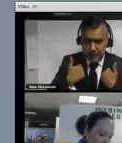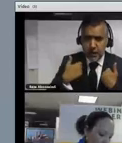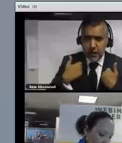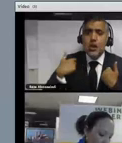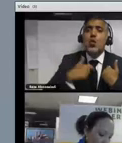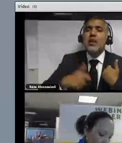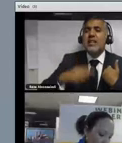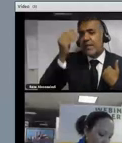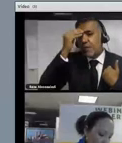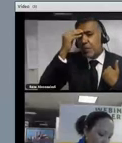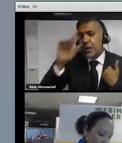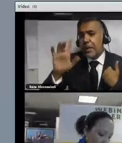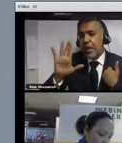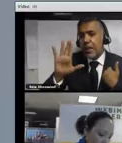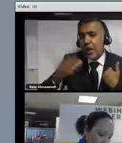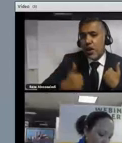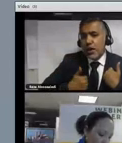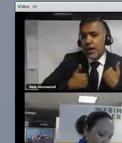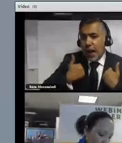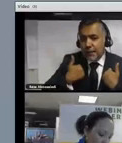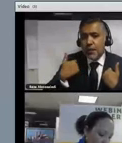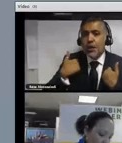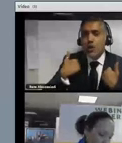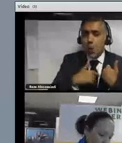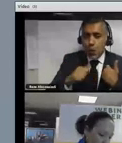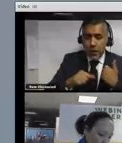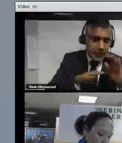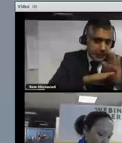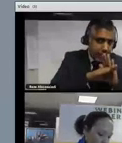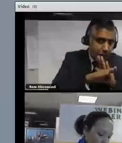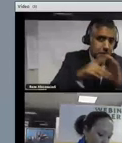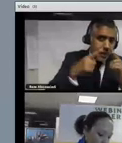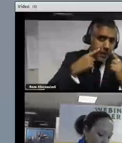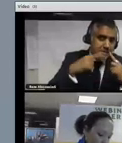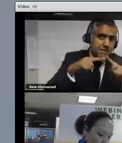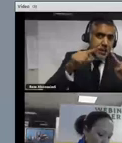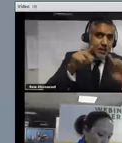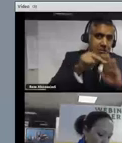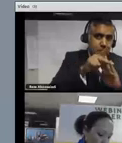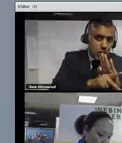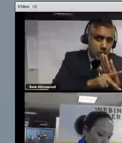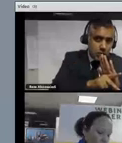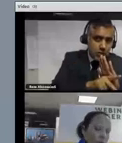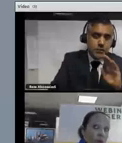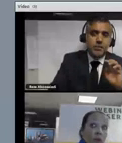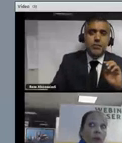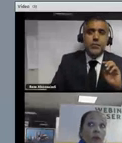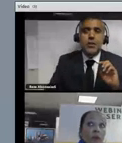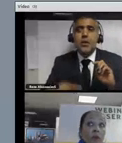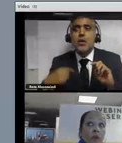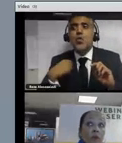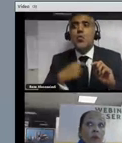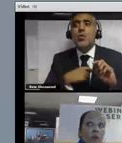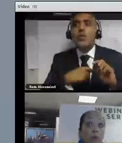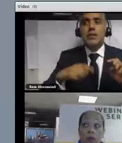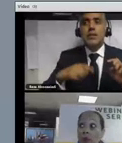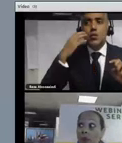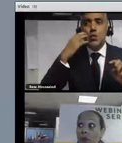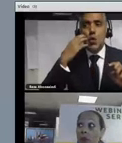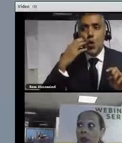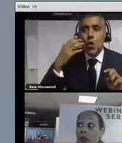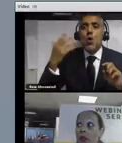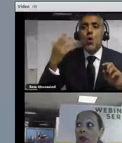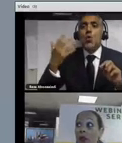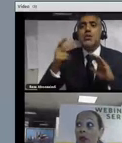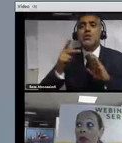in order to be able to develop effective policies. To be able to see which policies